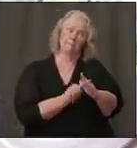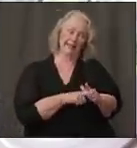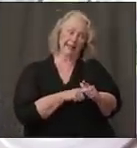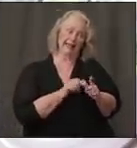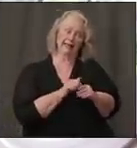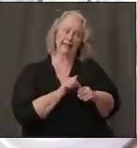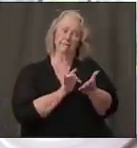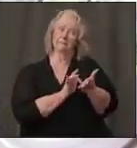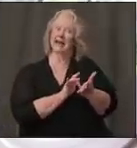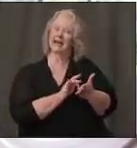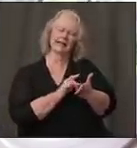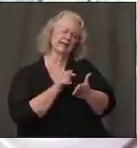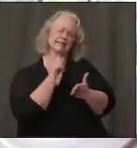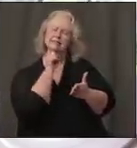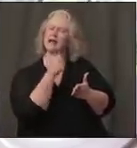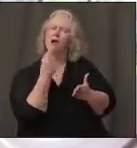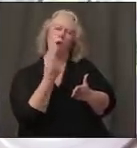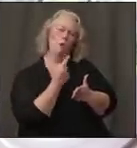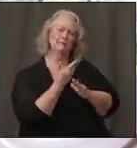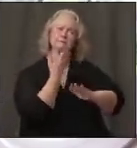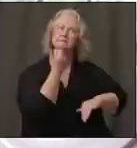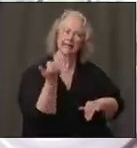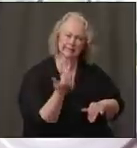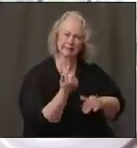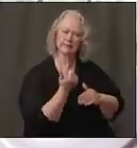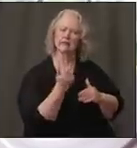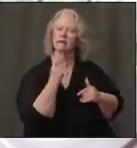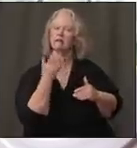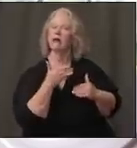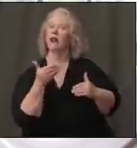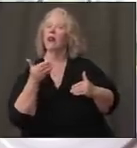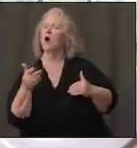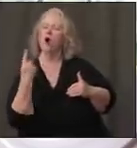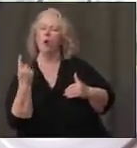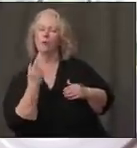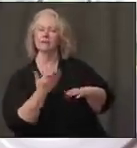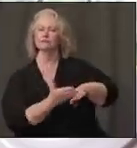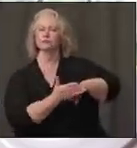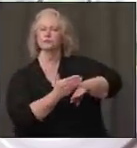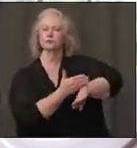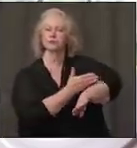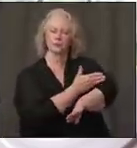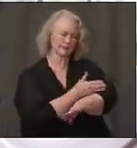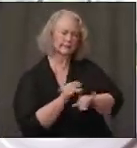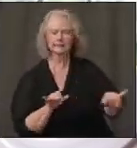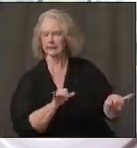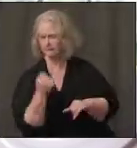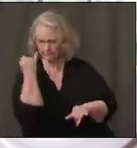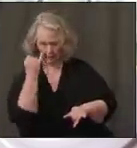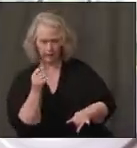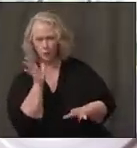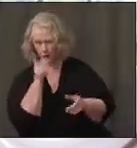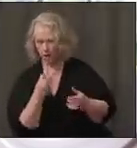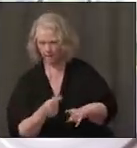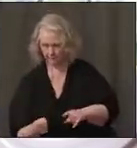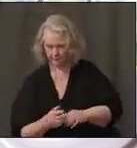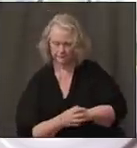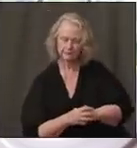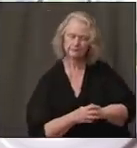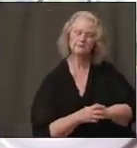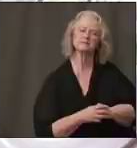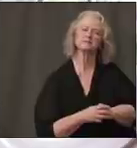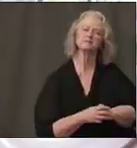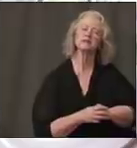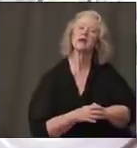along the way, whether it was hepatitis C or HIV or many other viruses. The other drugs that could be available in time for the fall are those